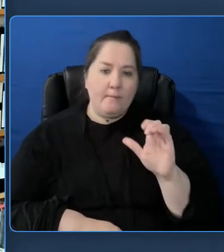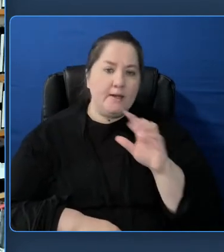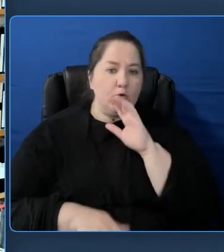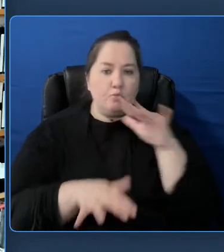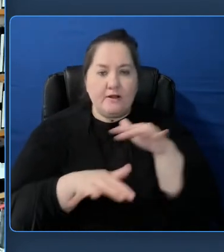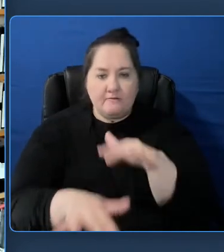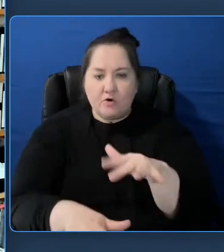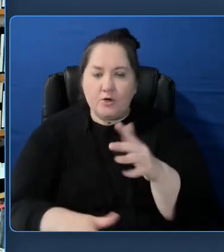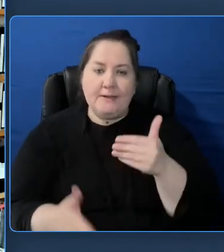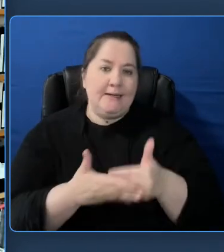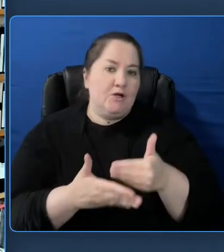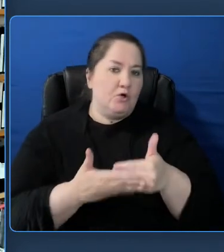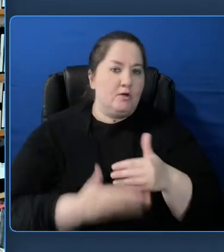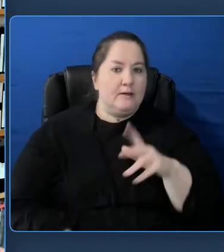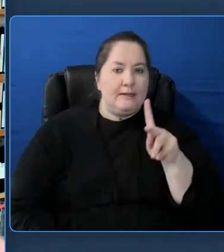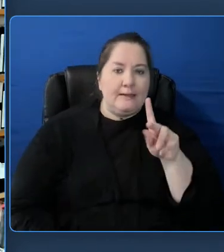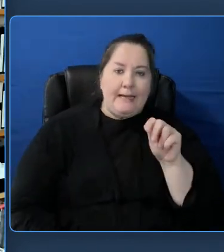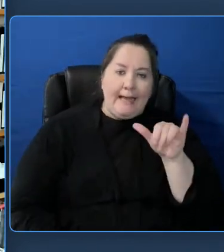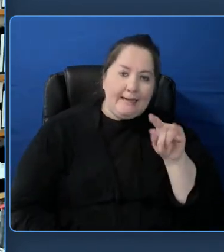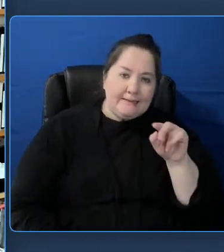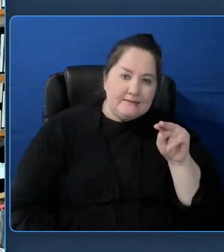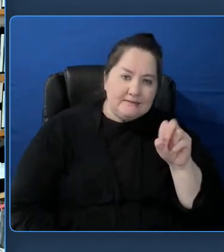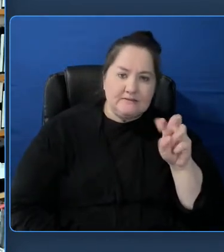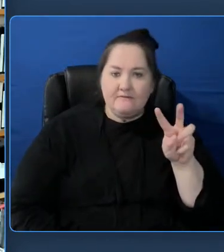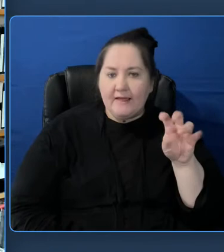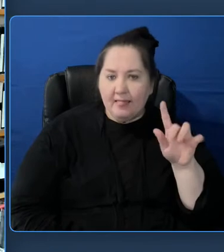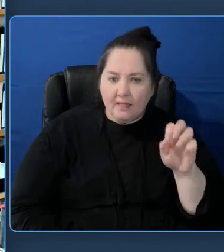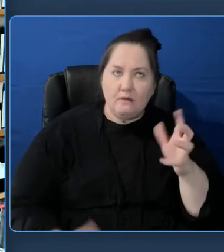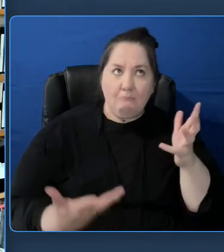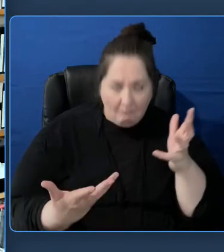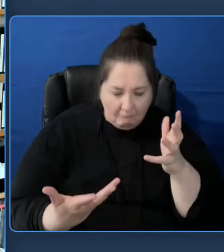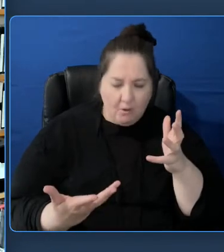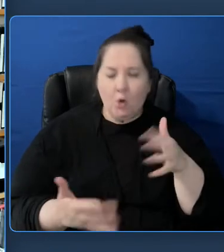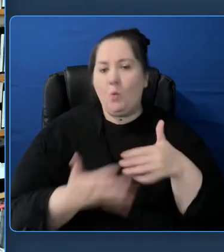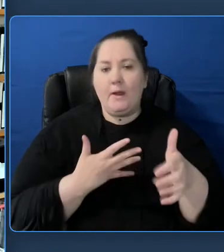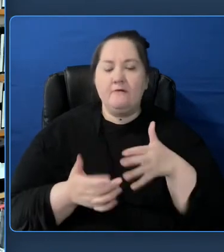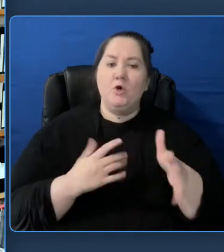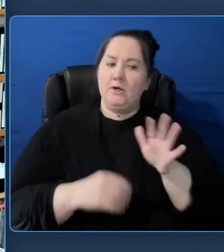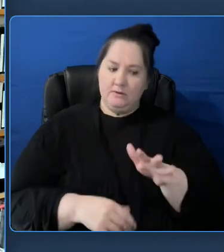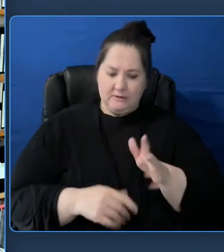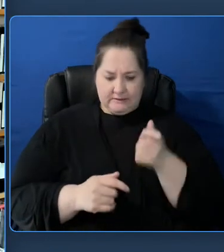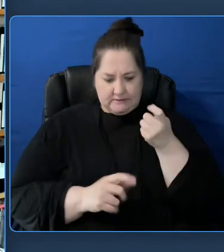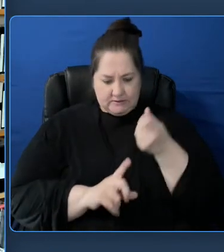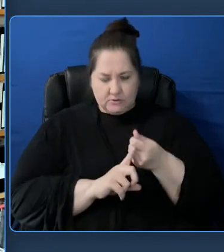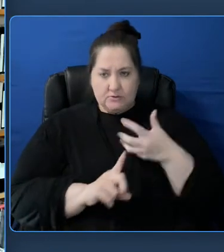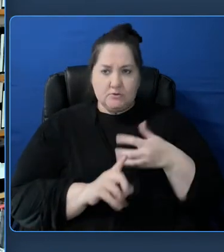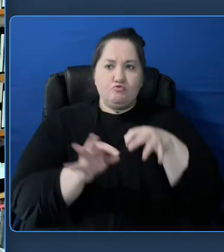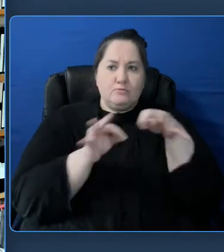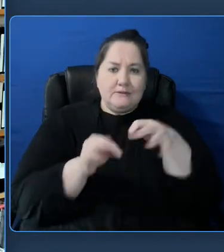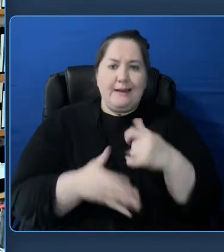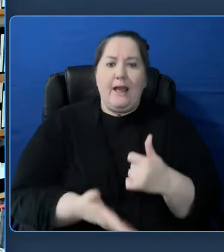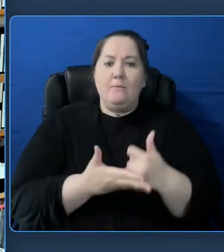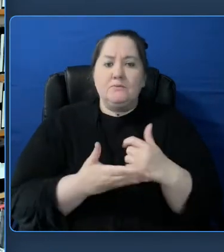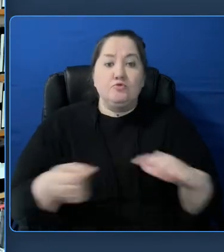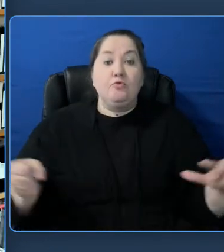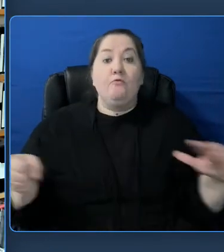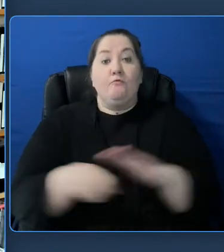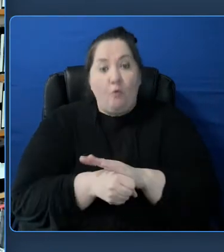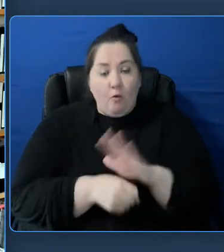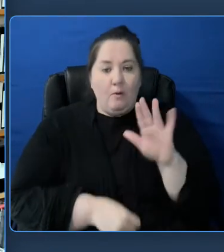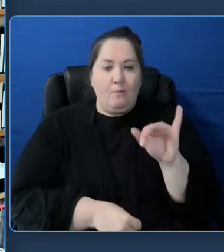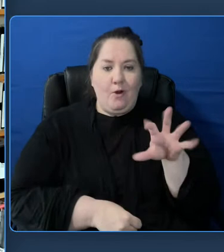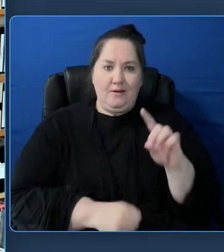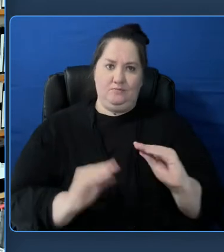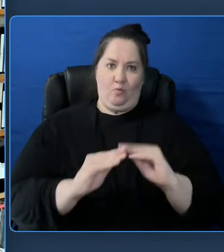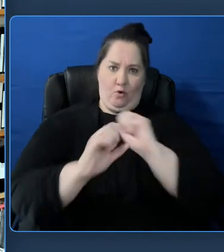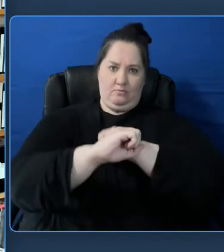around Catonsville, whatever, a little bit of description helps the whole broadcast be more clear.